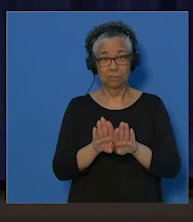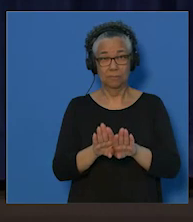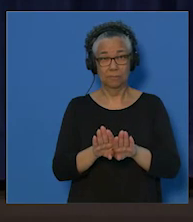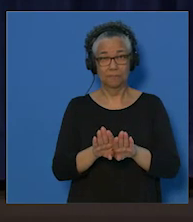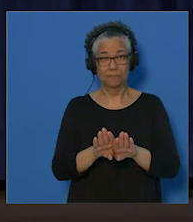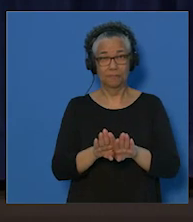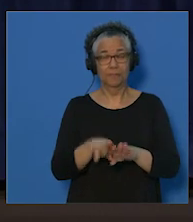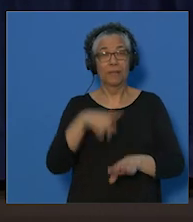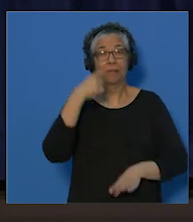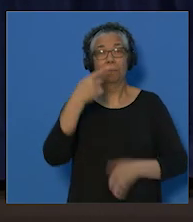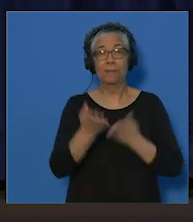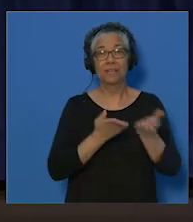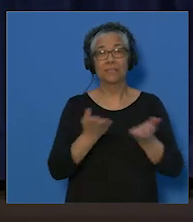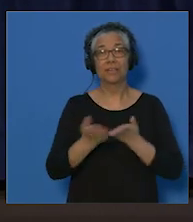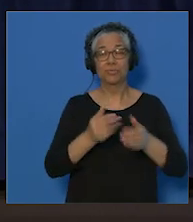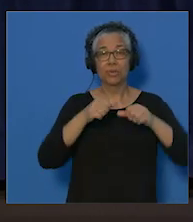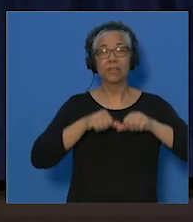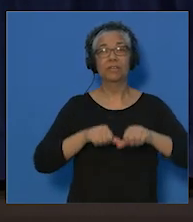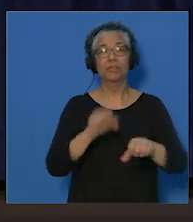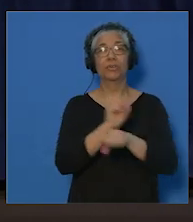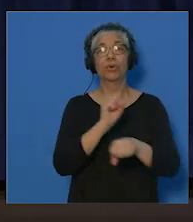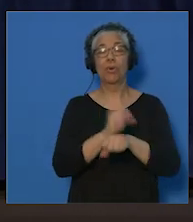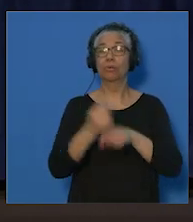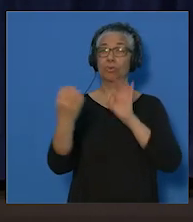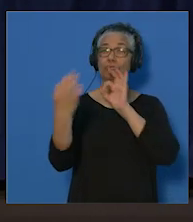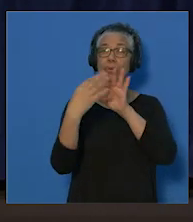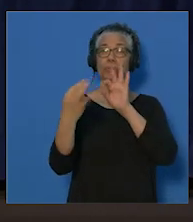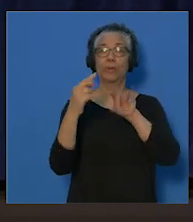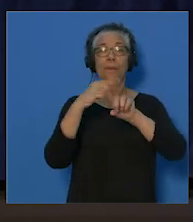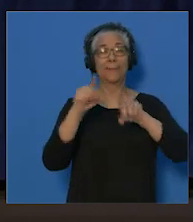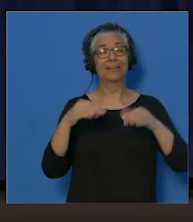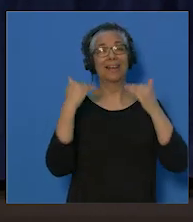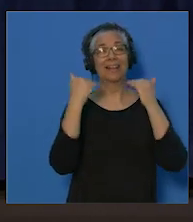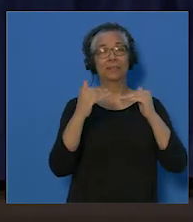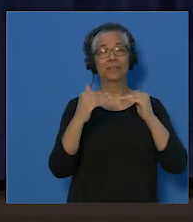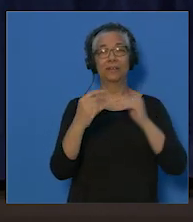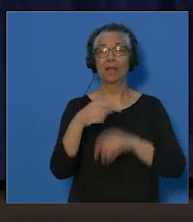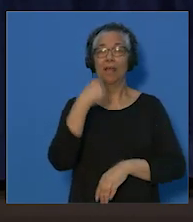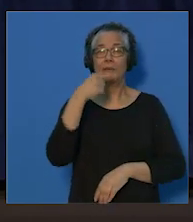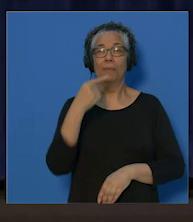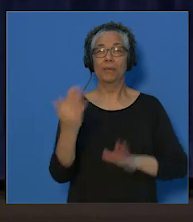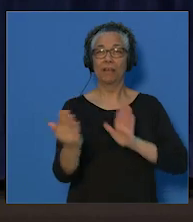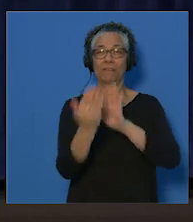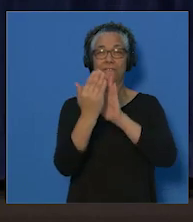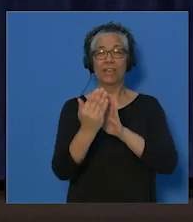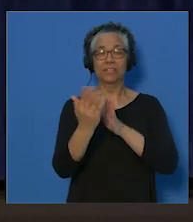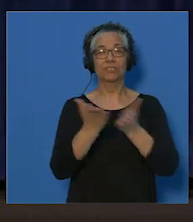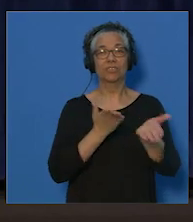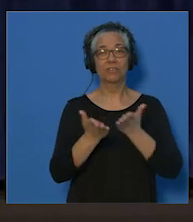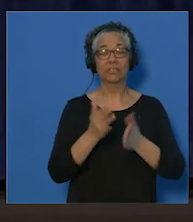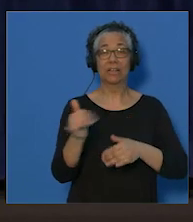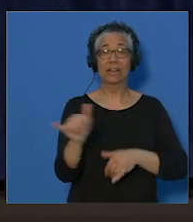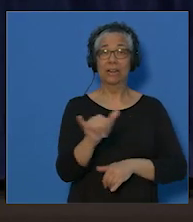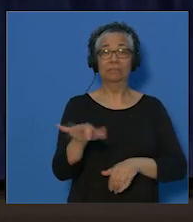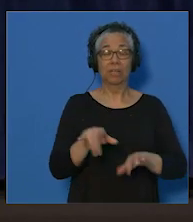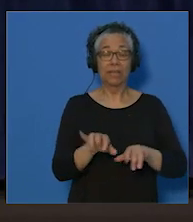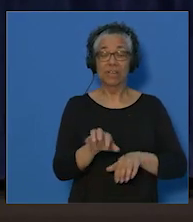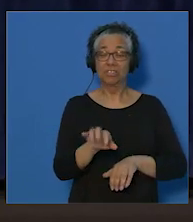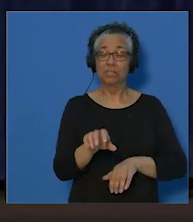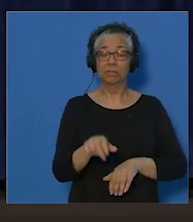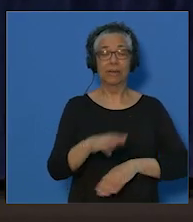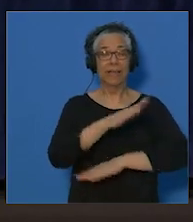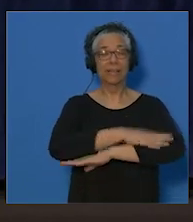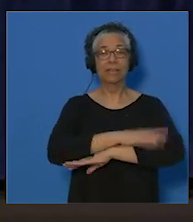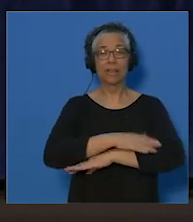The public service will continue to work remotely, but limited public-facing services such as cashier, counter services